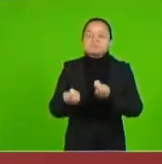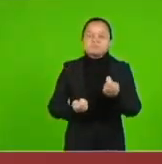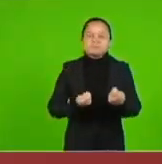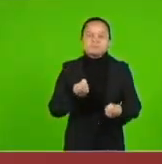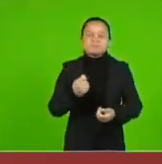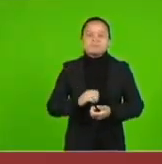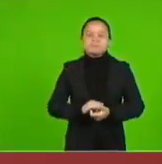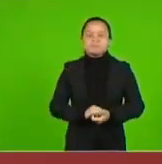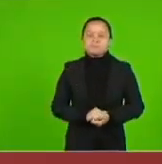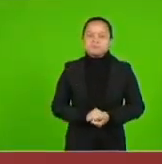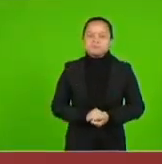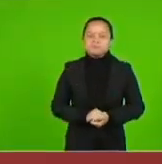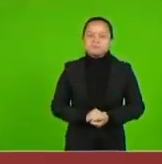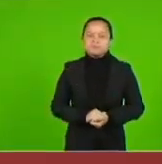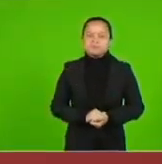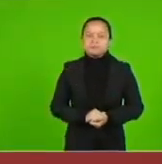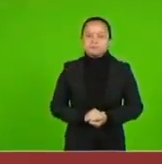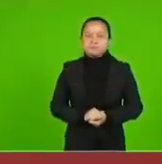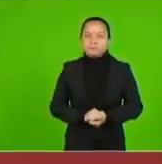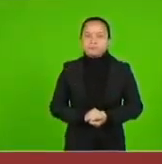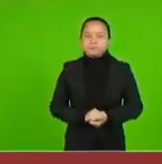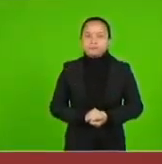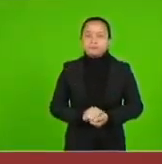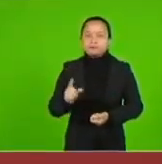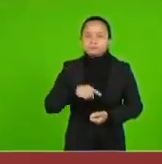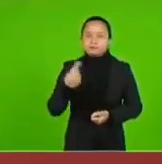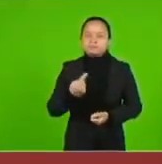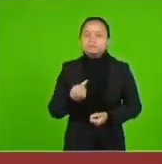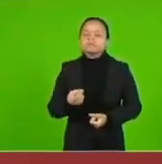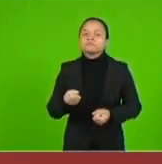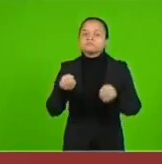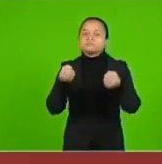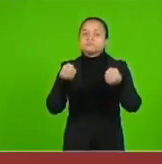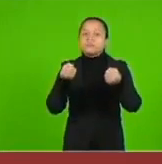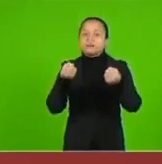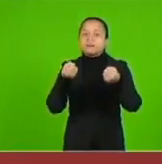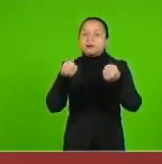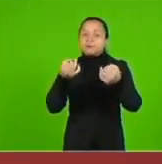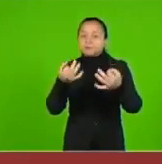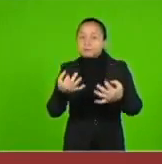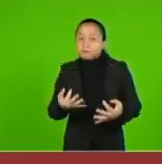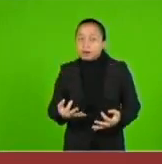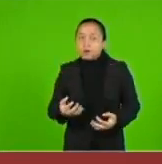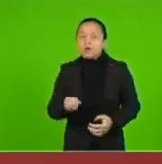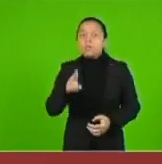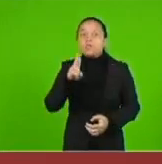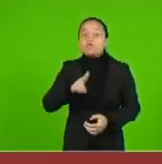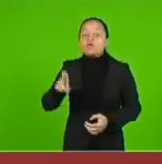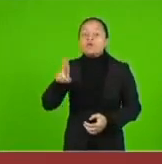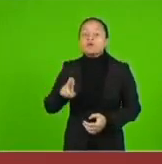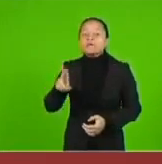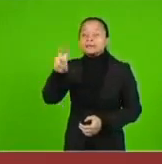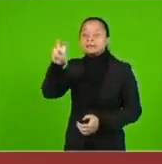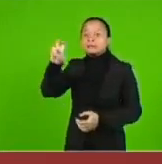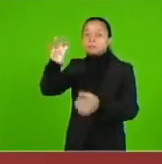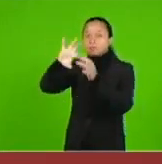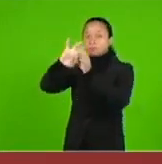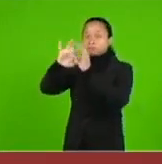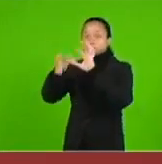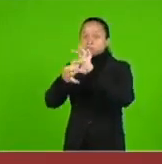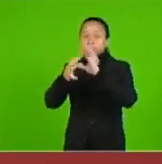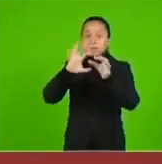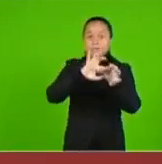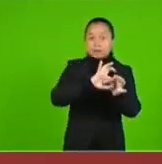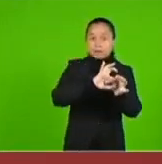Glory to Jesus, hallelujah. We are speaking to our brethren in the five continents